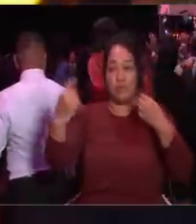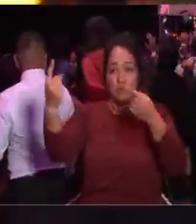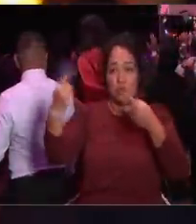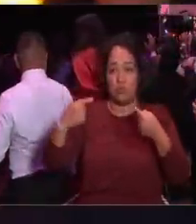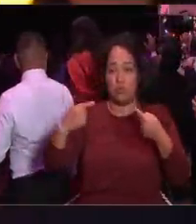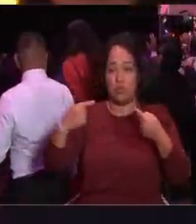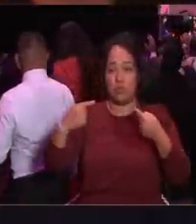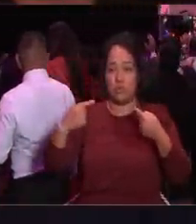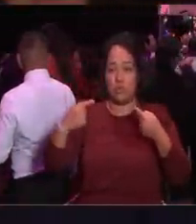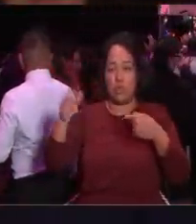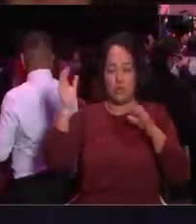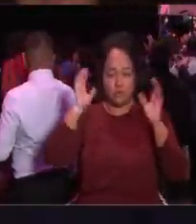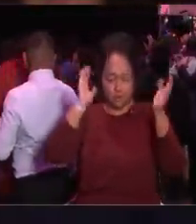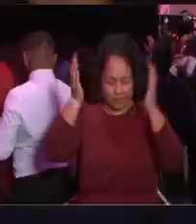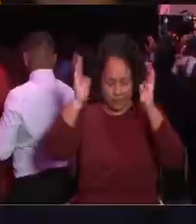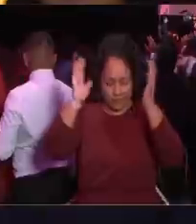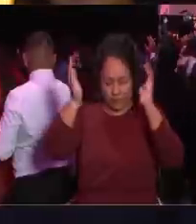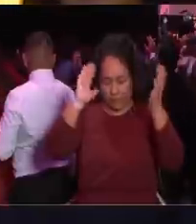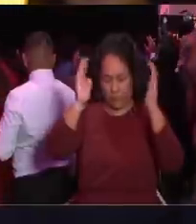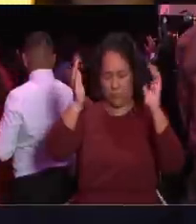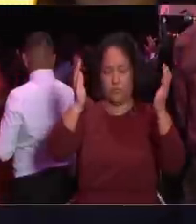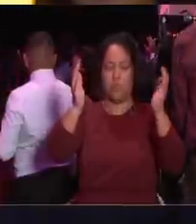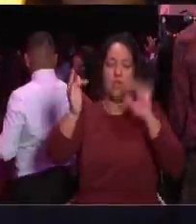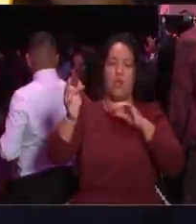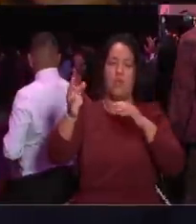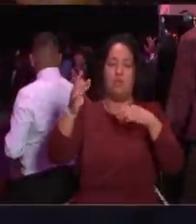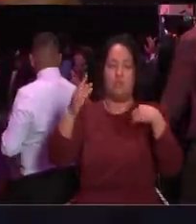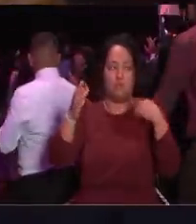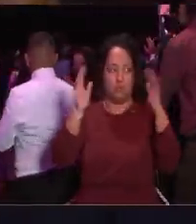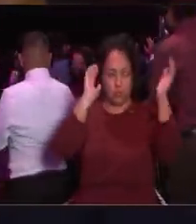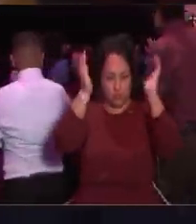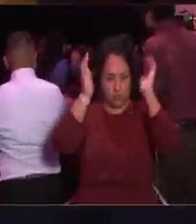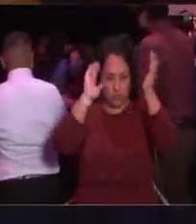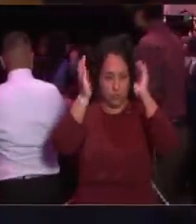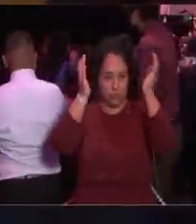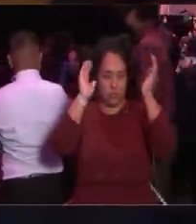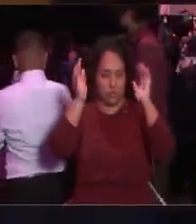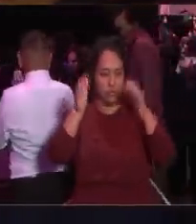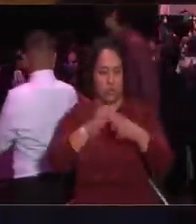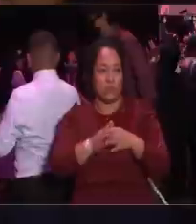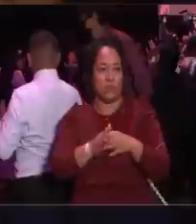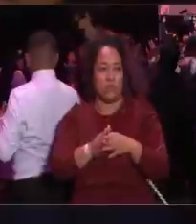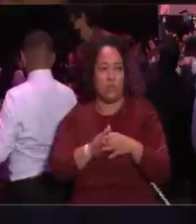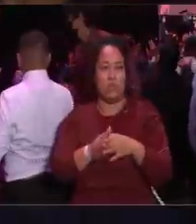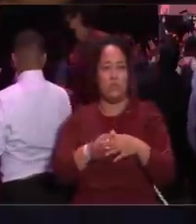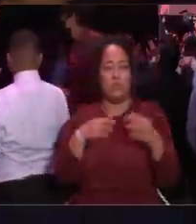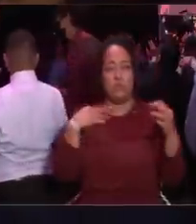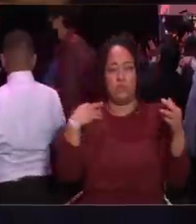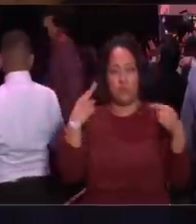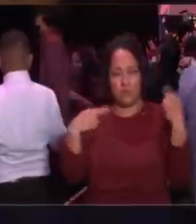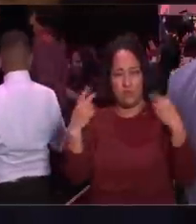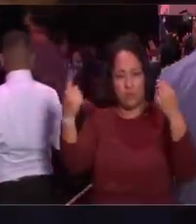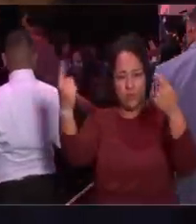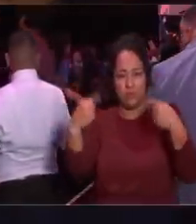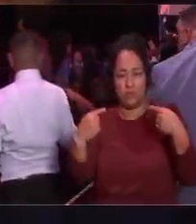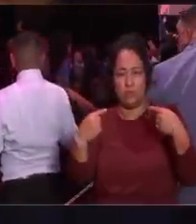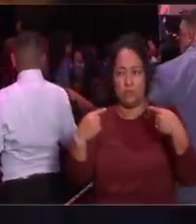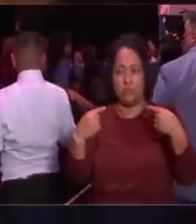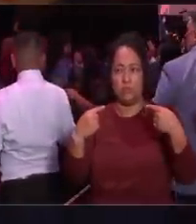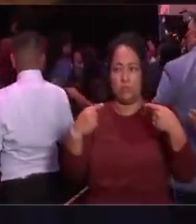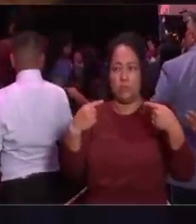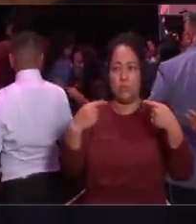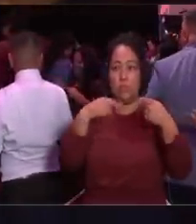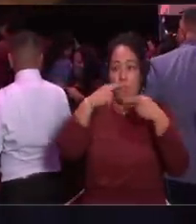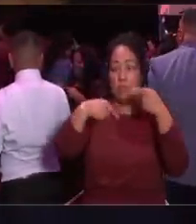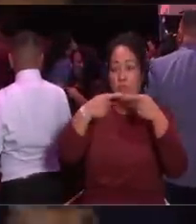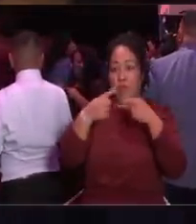comes. Listen to this. Escuchen esto. Listen to this. Escuchen esto. El avivamiento viene. Revival comes. Cuando